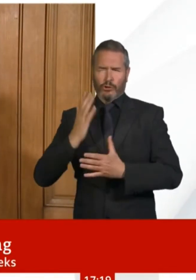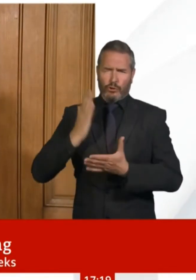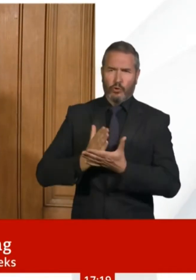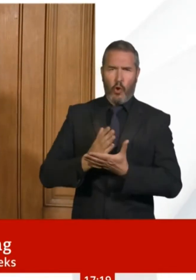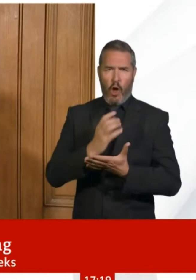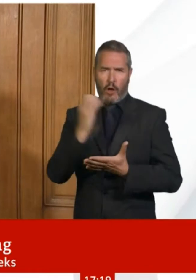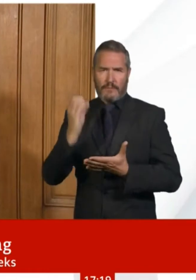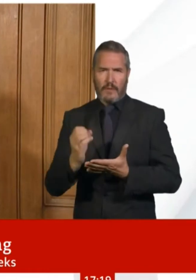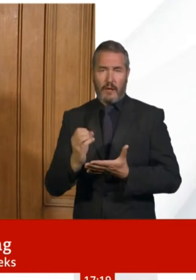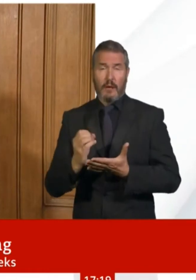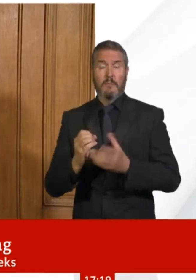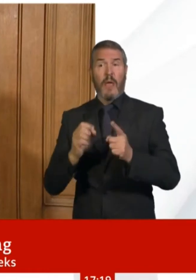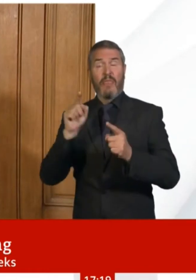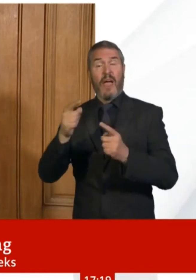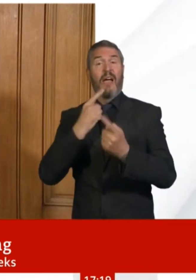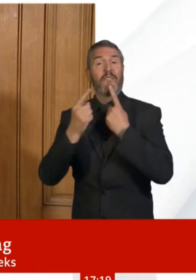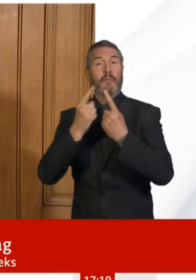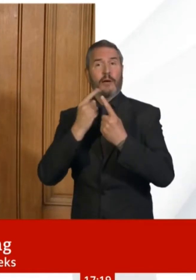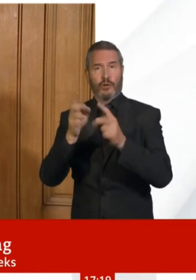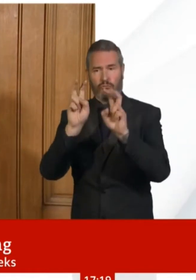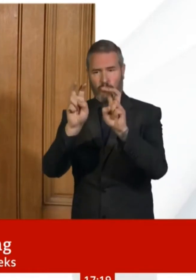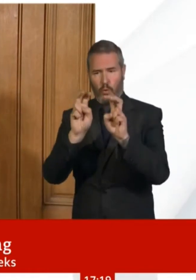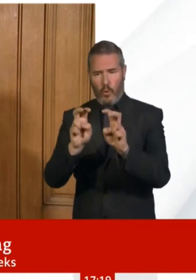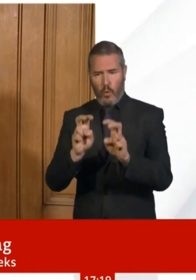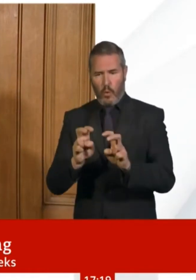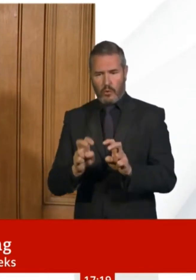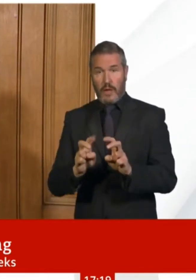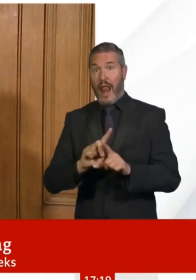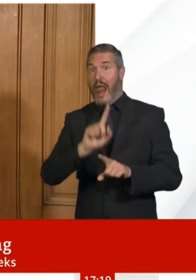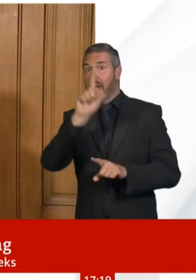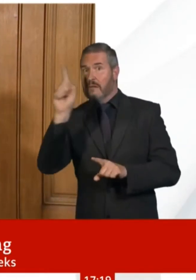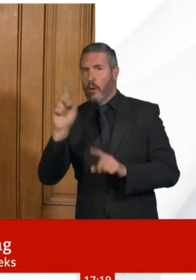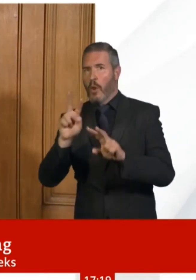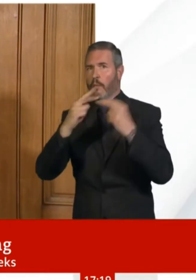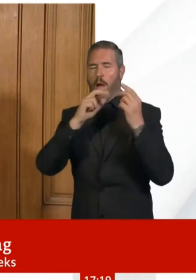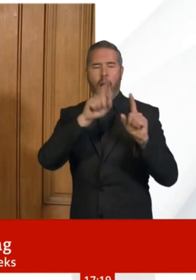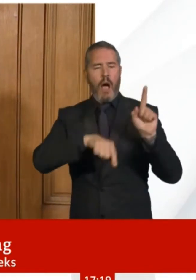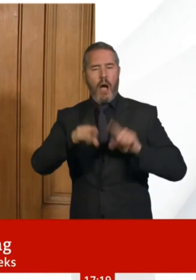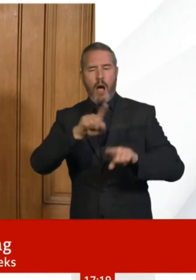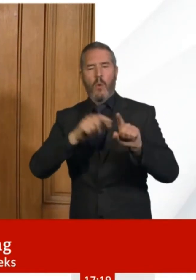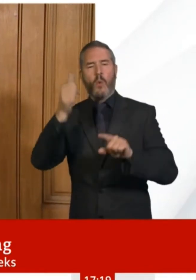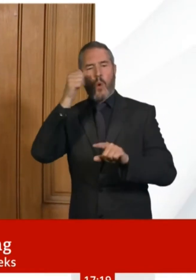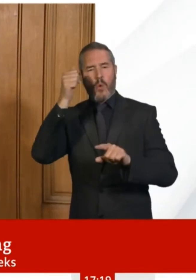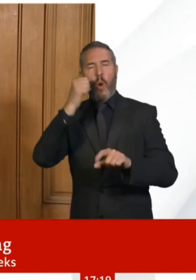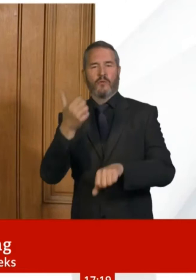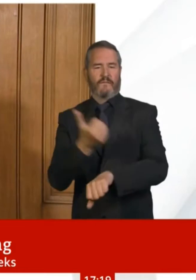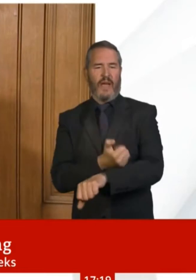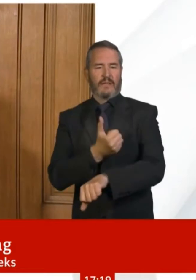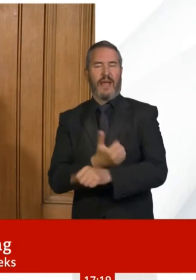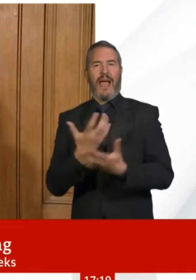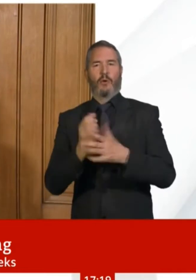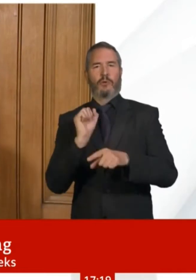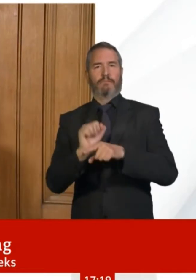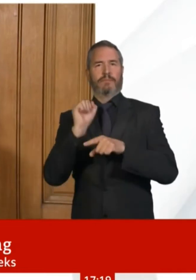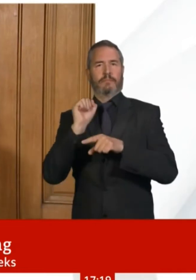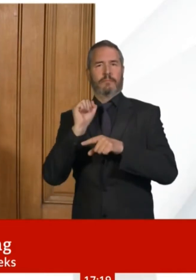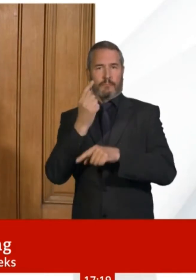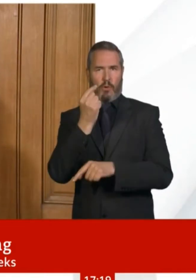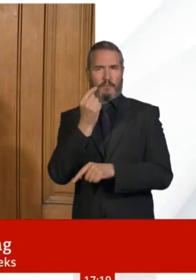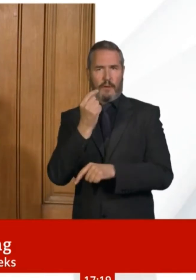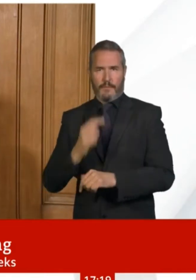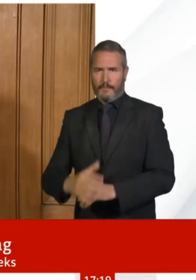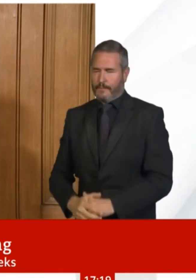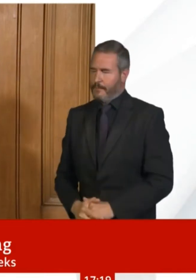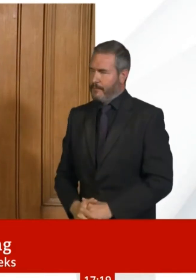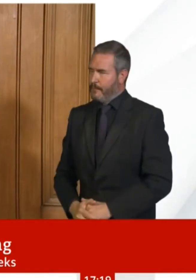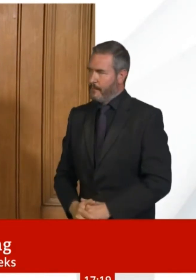in the longer term also probably be important in understanding our options for example, getting a vaccine. And it may also